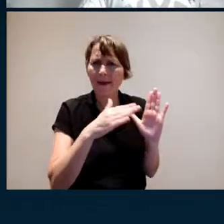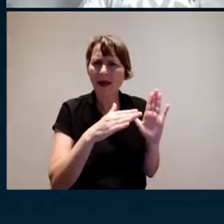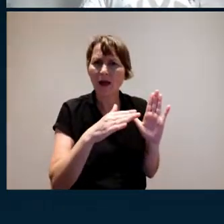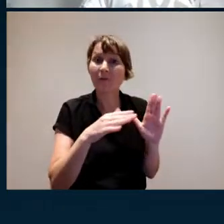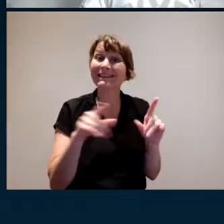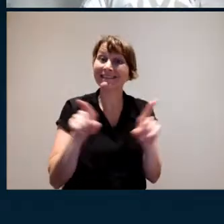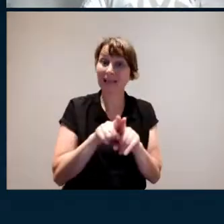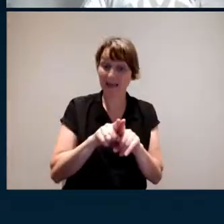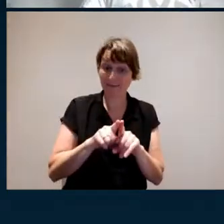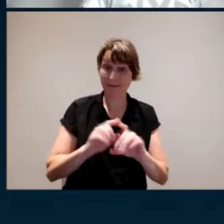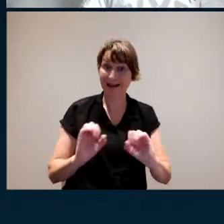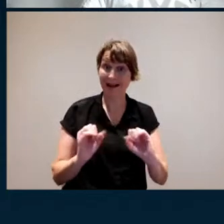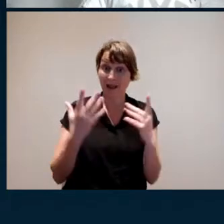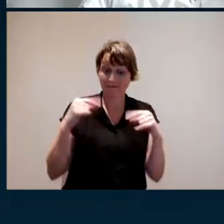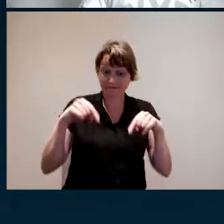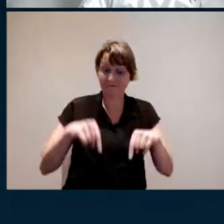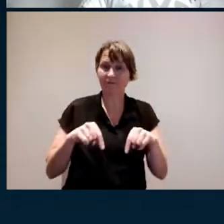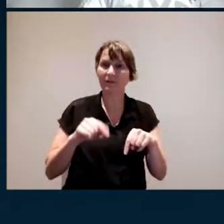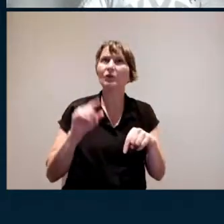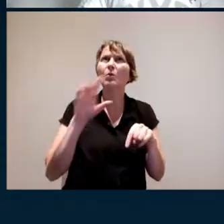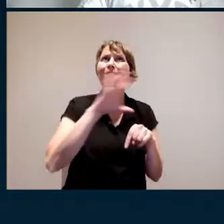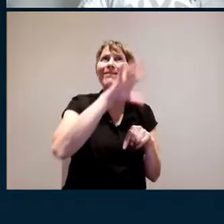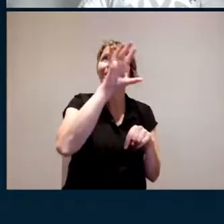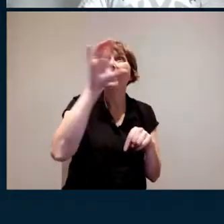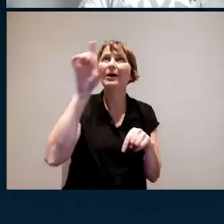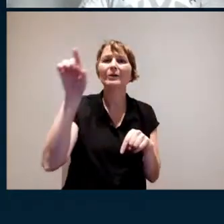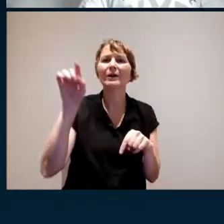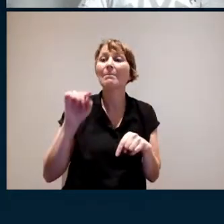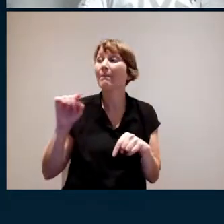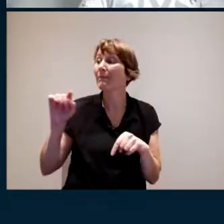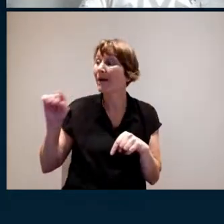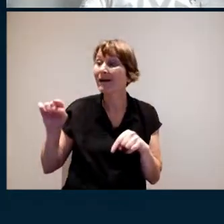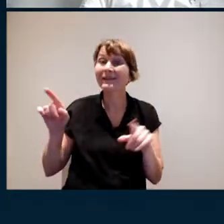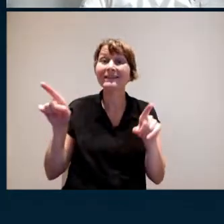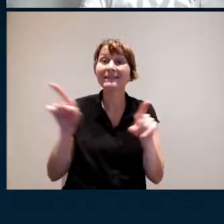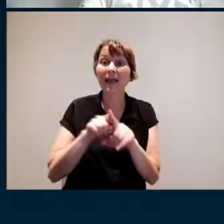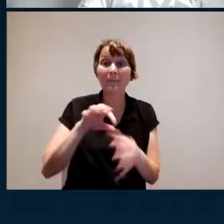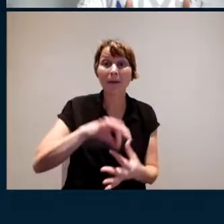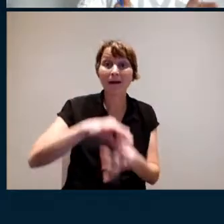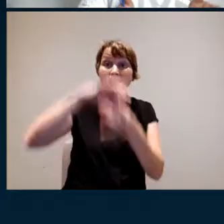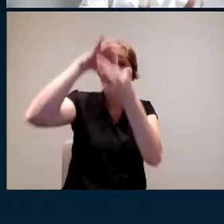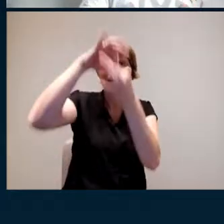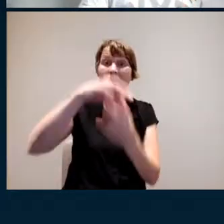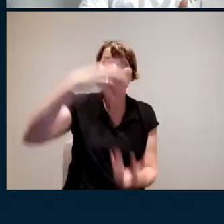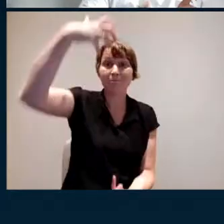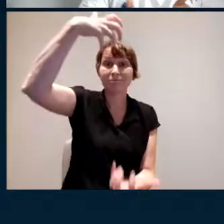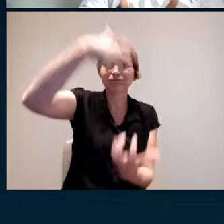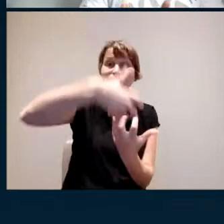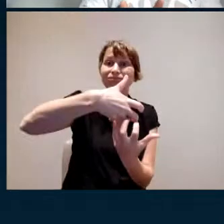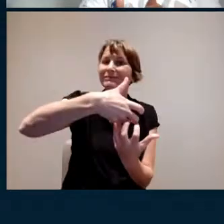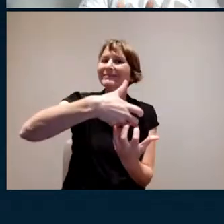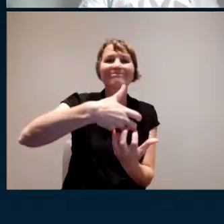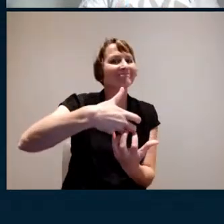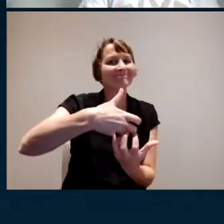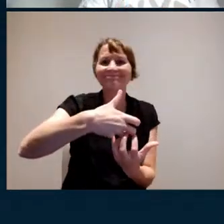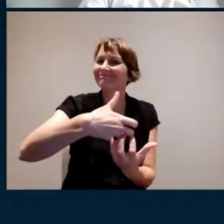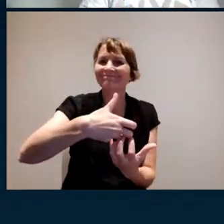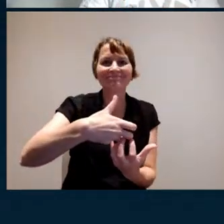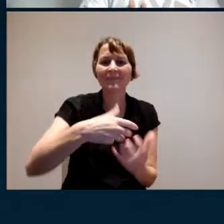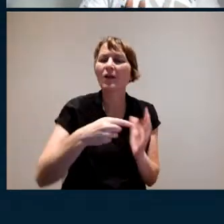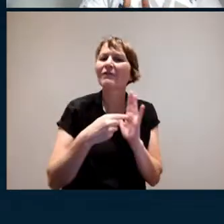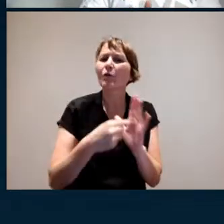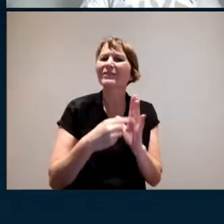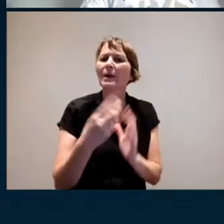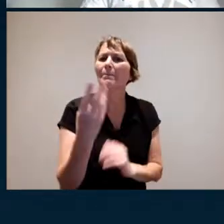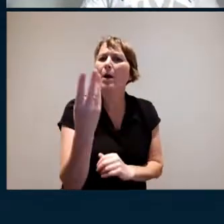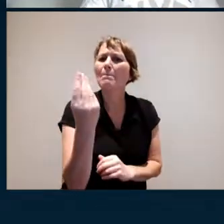of box do not all sit in the same model. So if you look at financials, or if you look at the healthcare